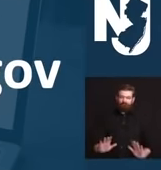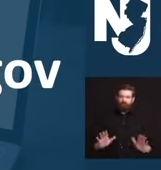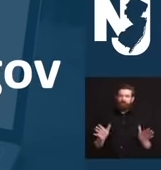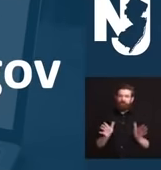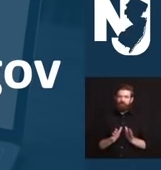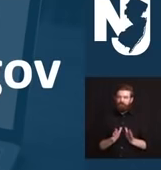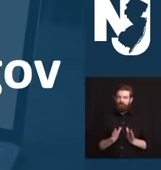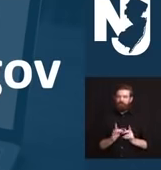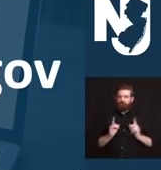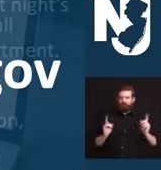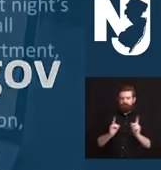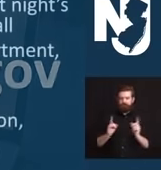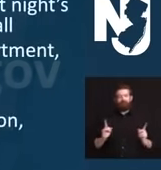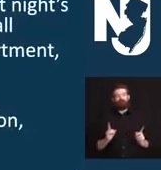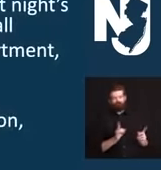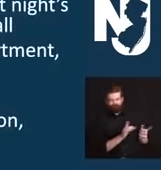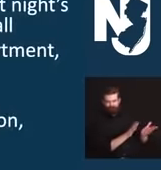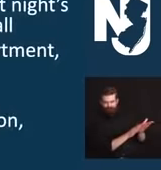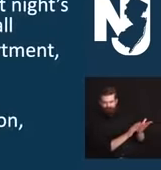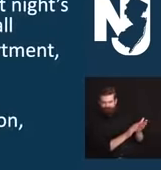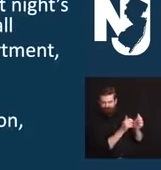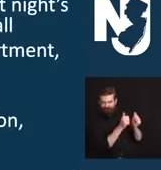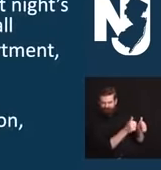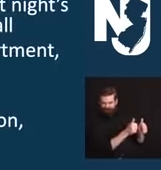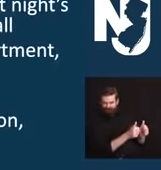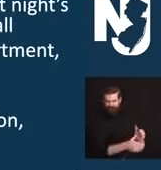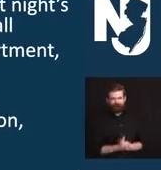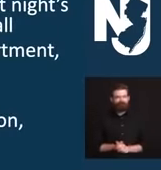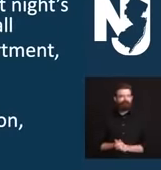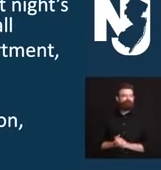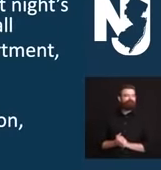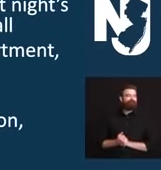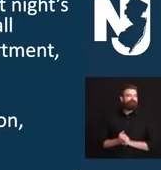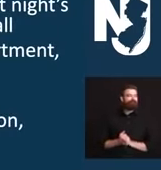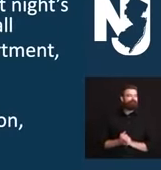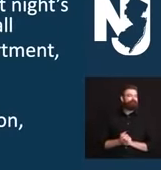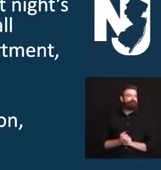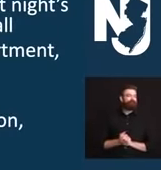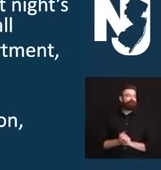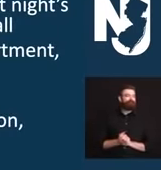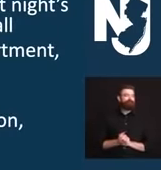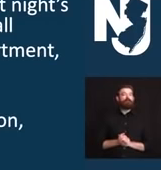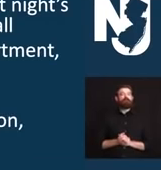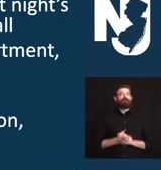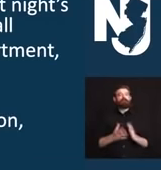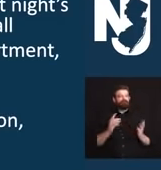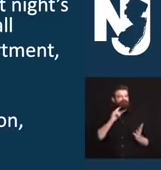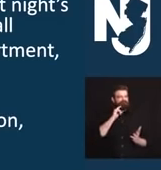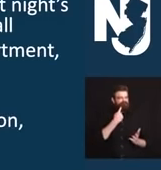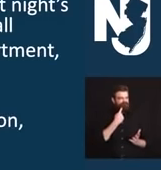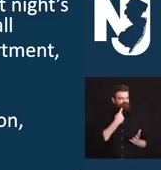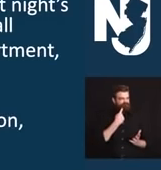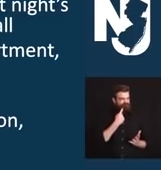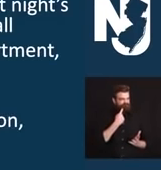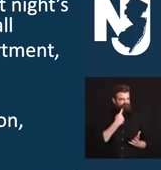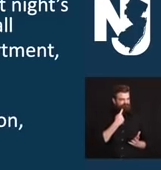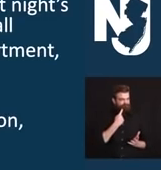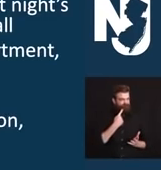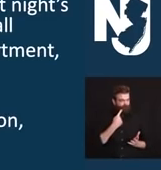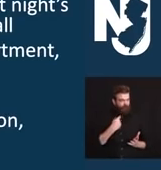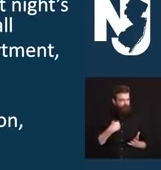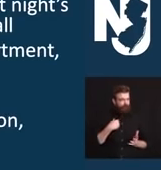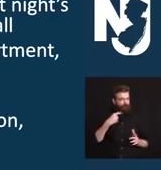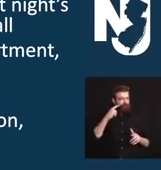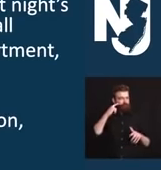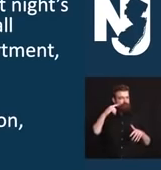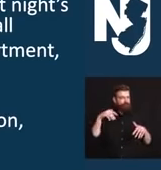on a very much more serious note, but staying with law enforcement, I will say that I am shocked and disgusted by